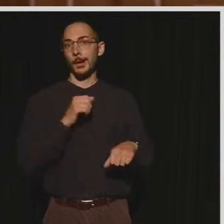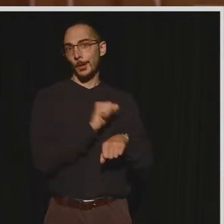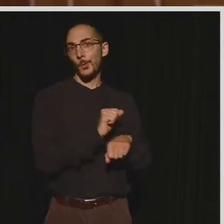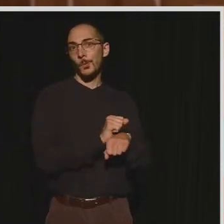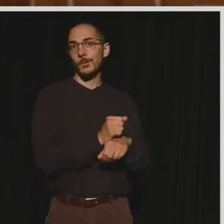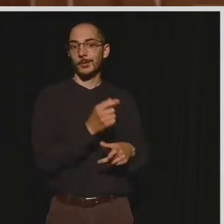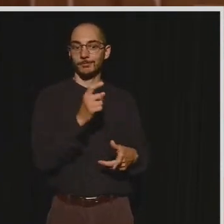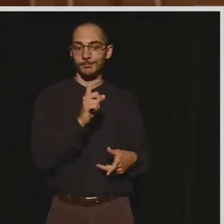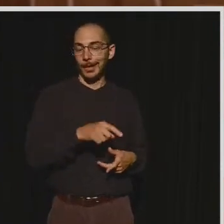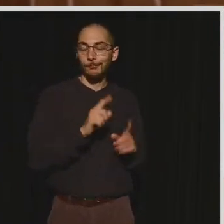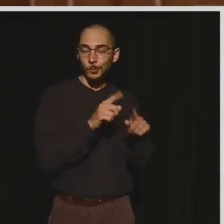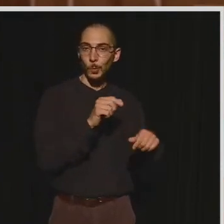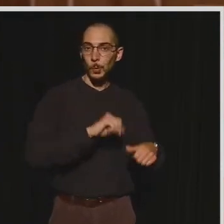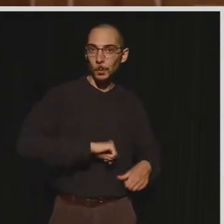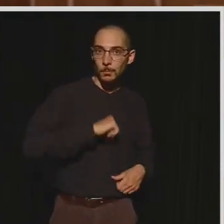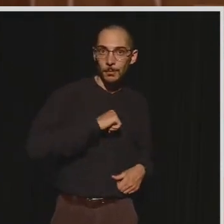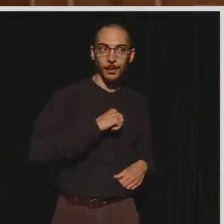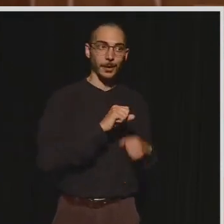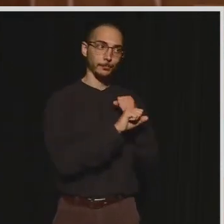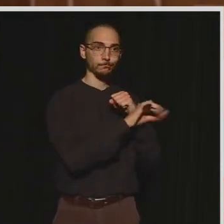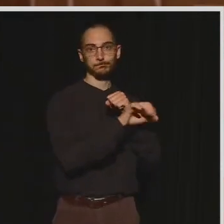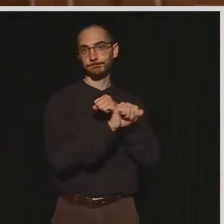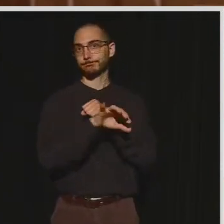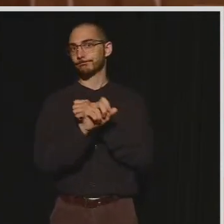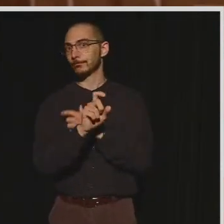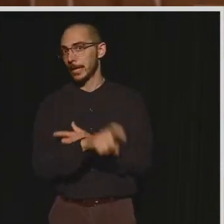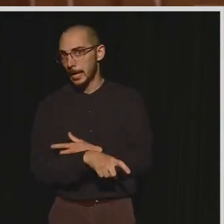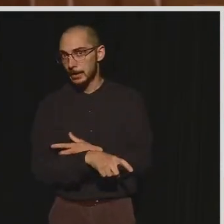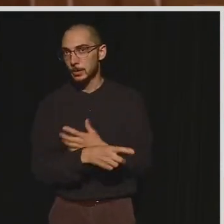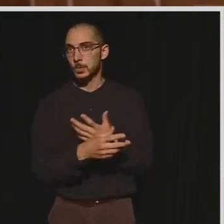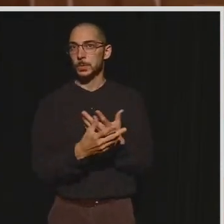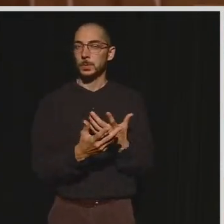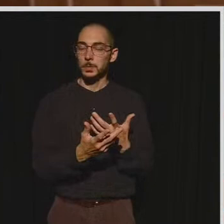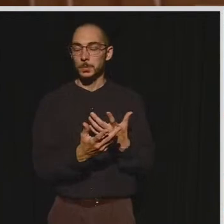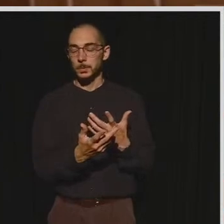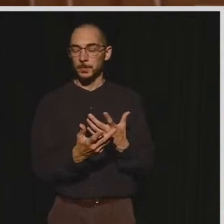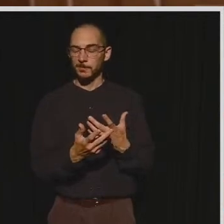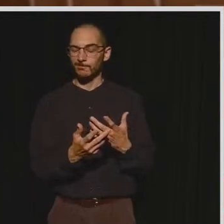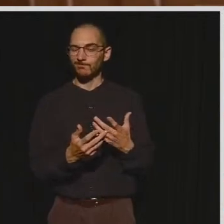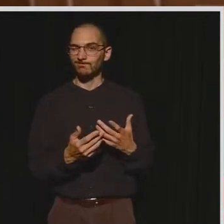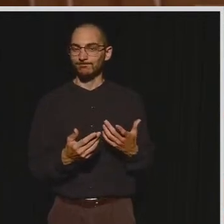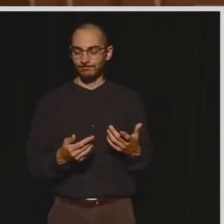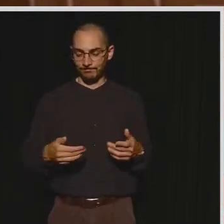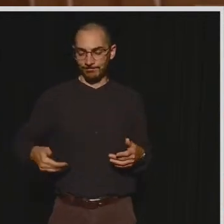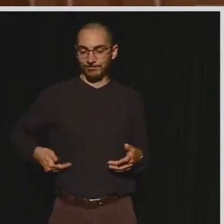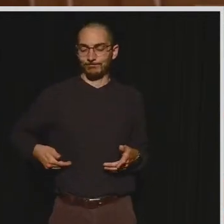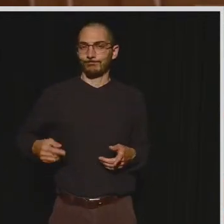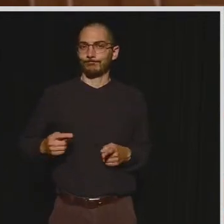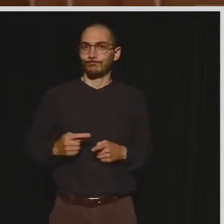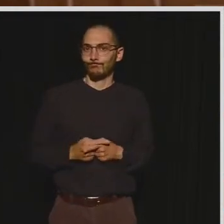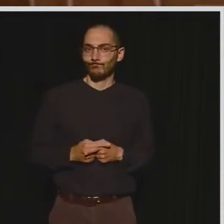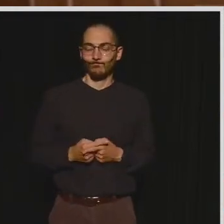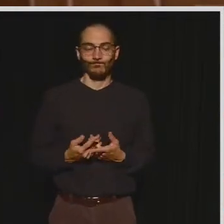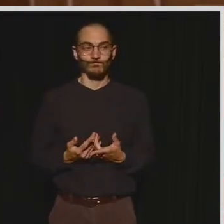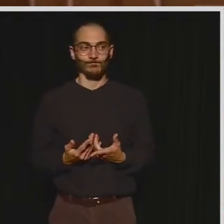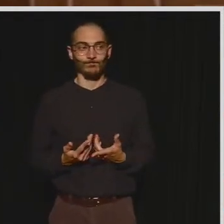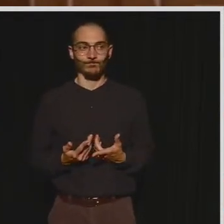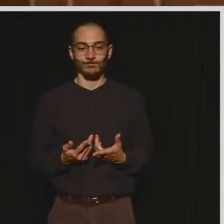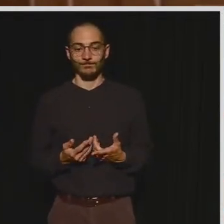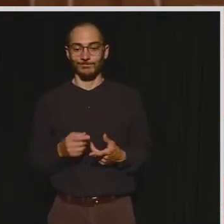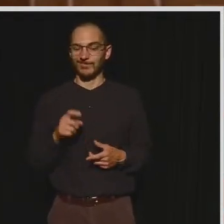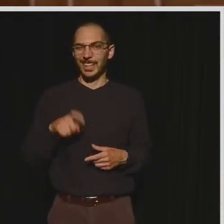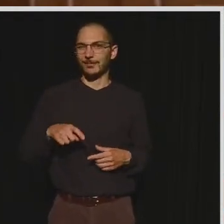do both. So we had to kind of choose, is it Pride or is it Powell Street Festival? So it's a shame that that